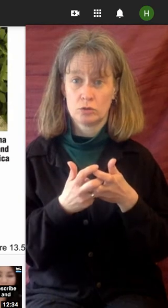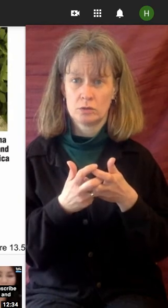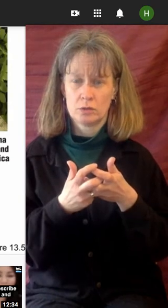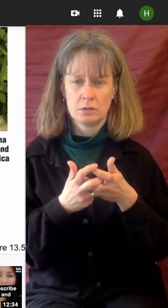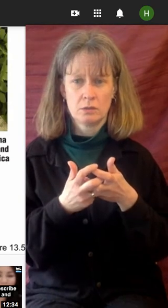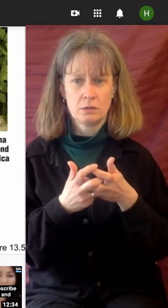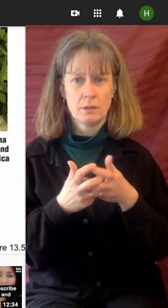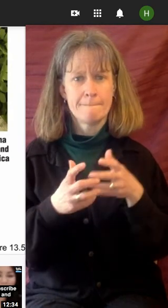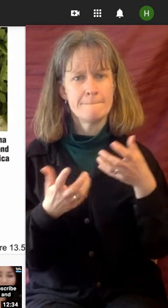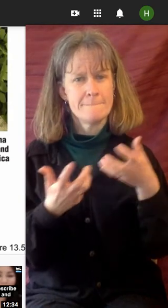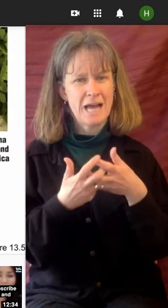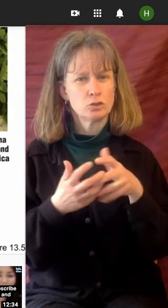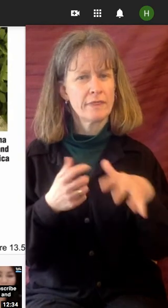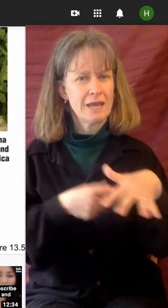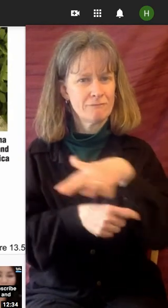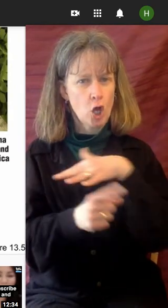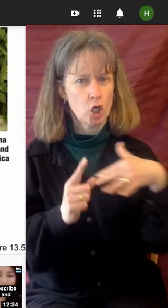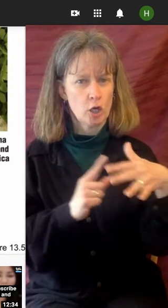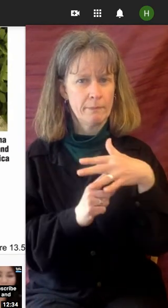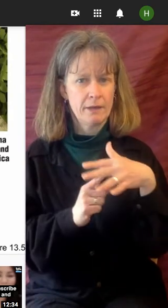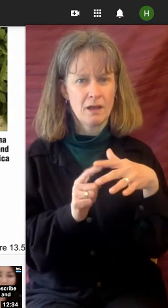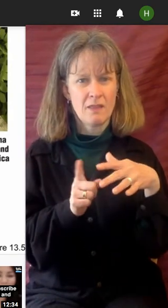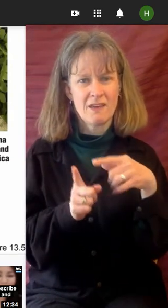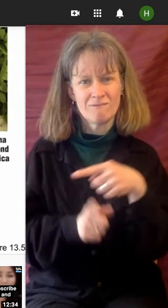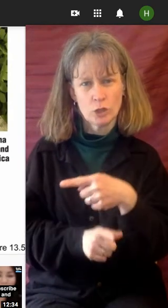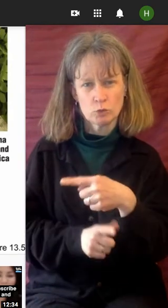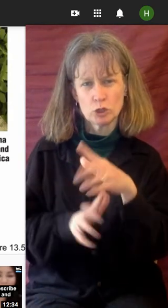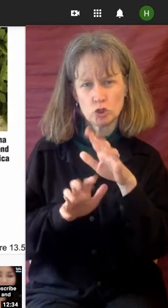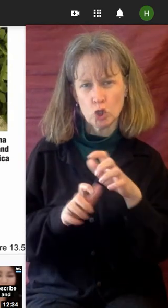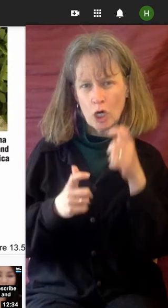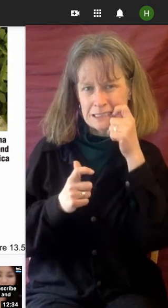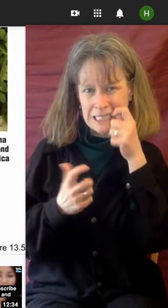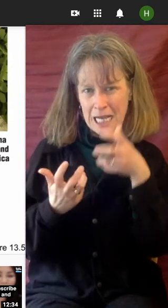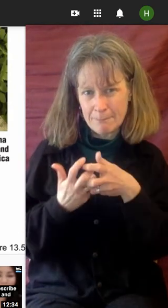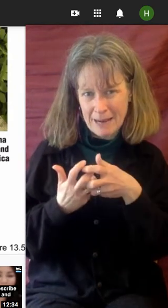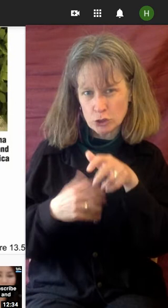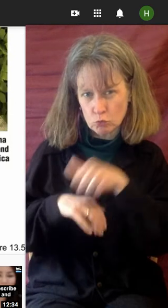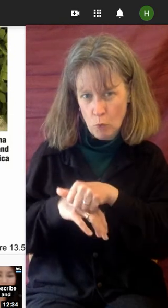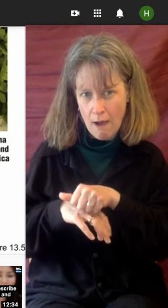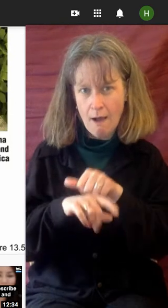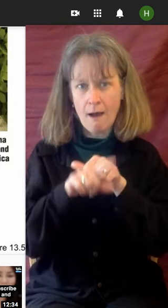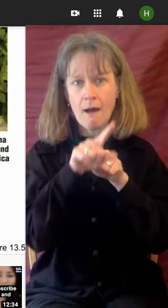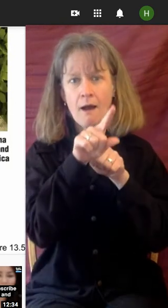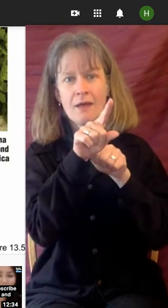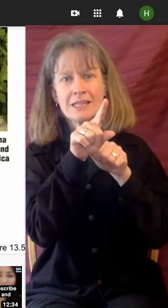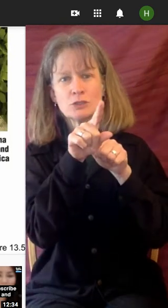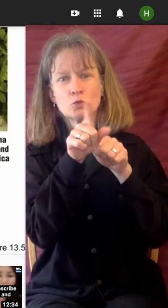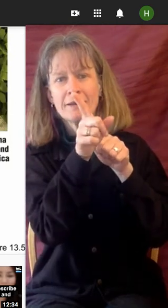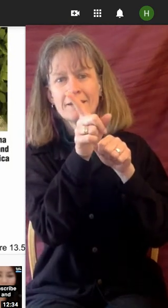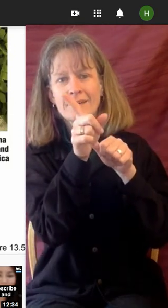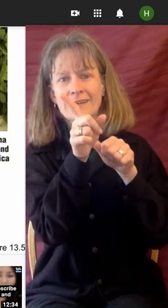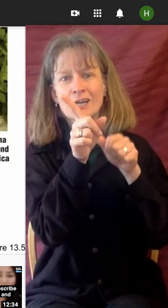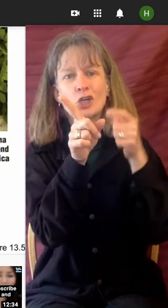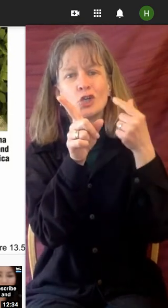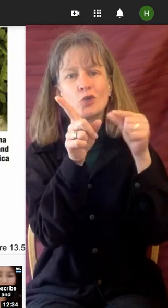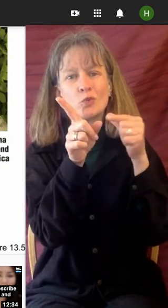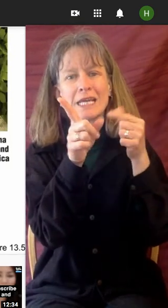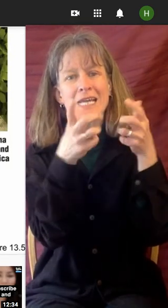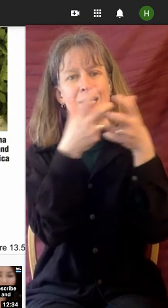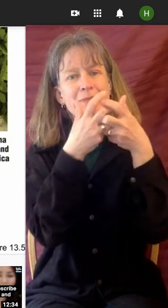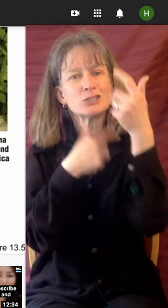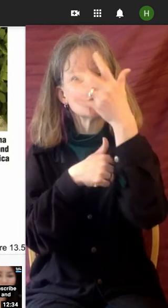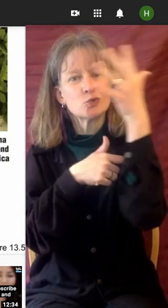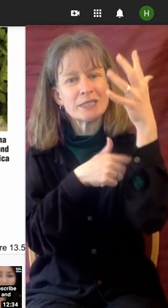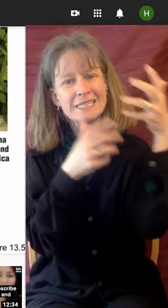This iguana lives in trees, so it is green colored. Both can blend